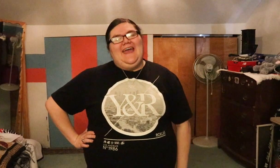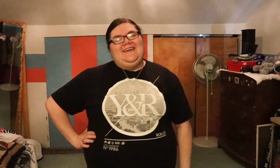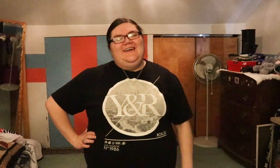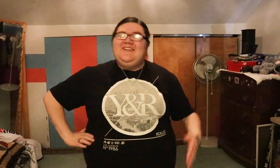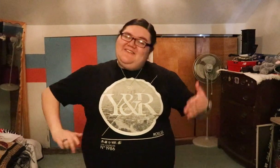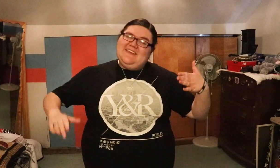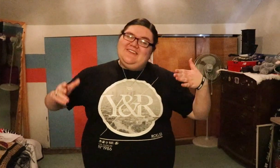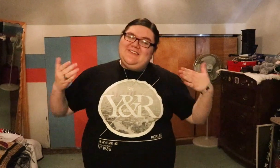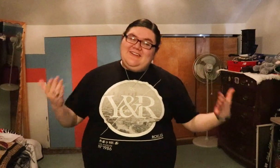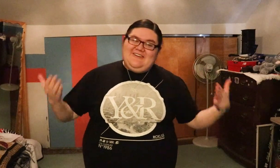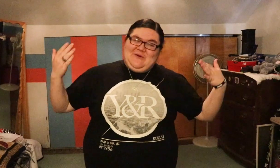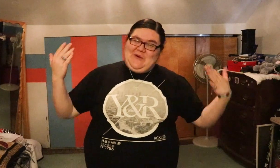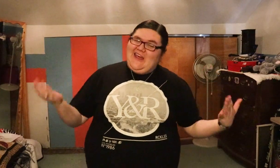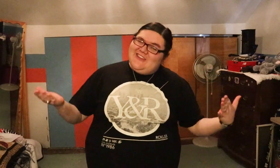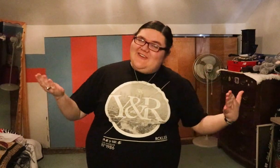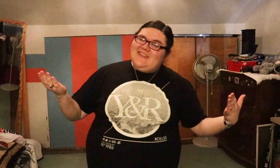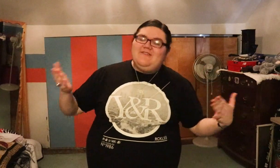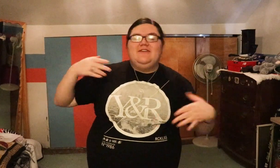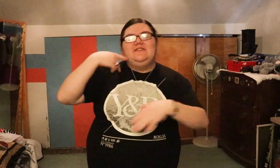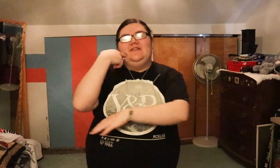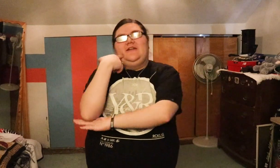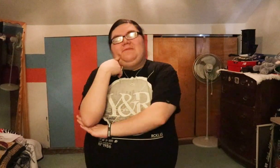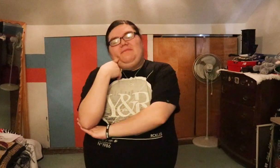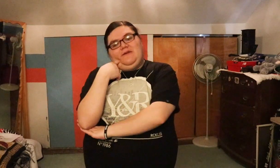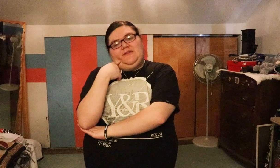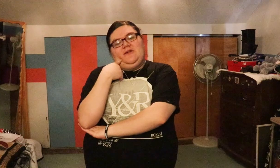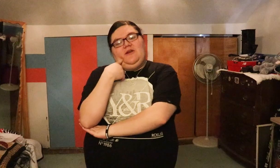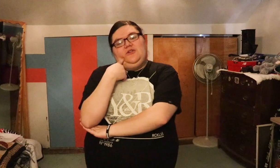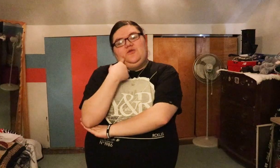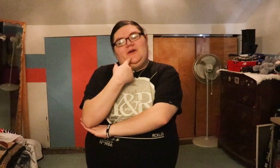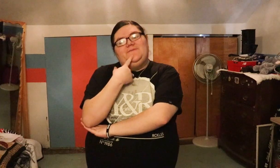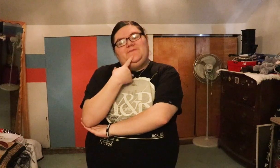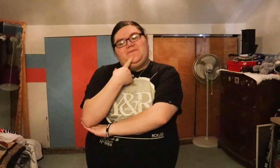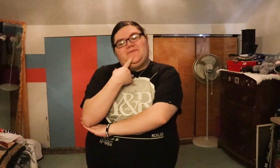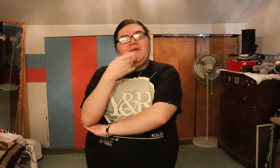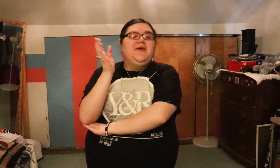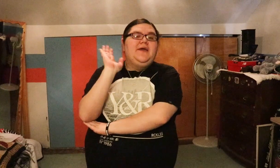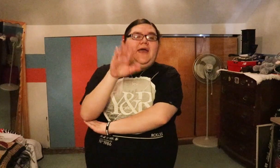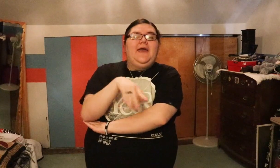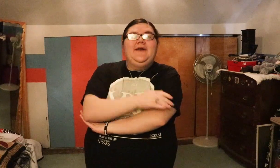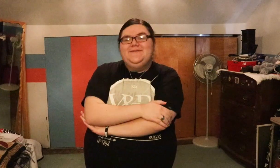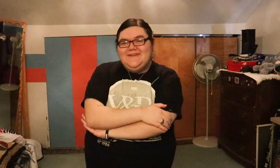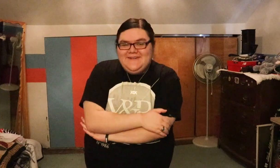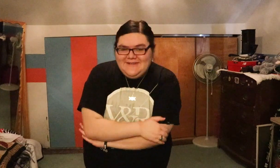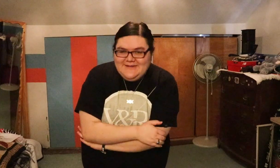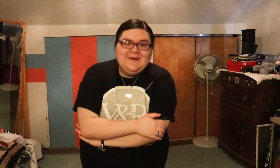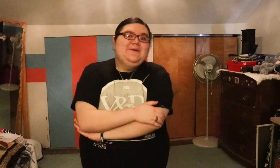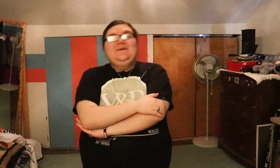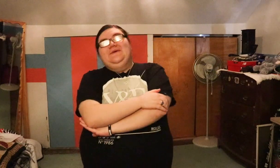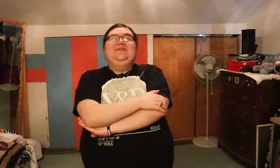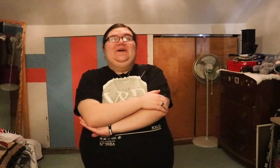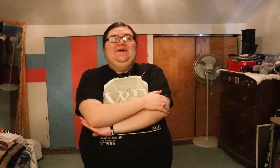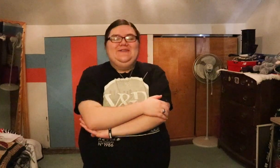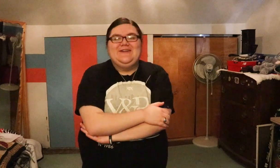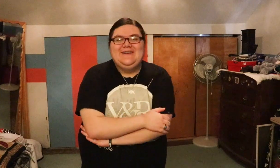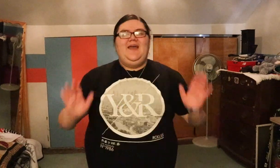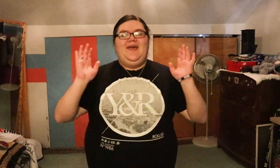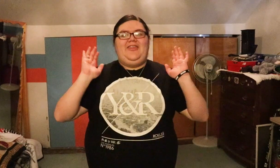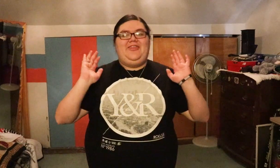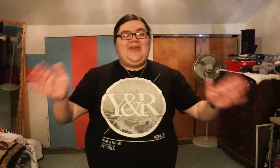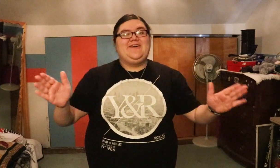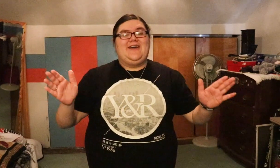quit at the end. Is that really considered a rage quit? Well, it does say embarrassing rage quit. Eh, who